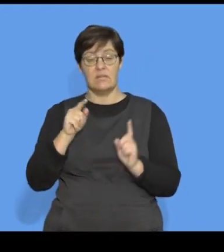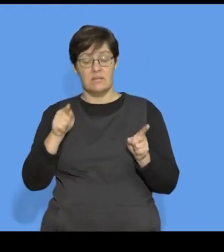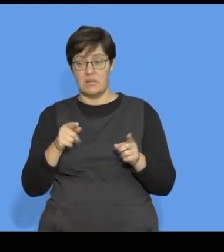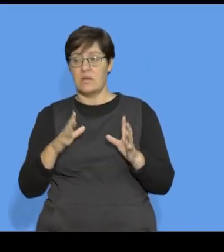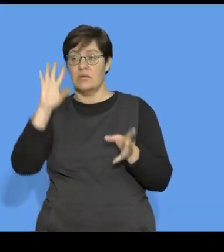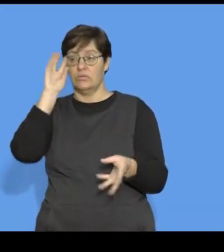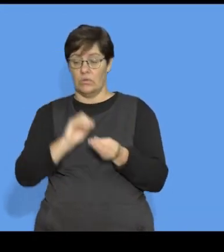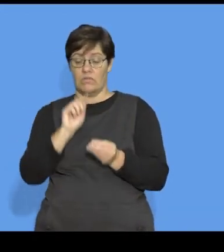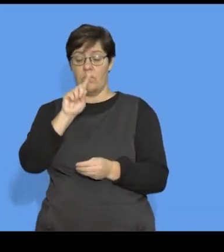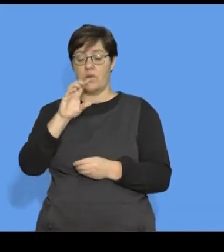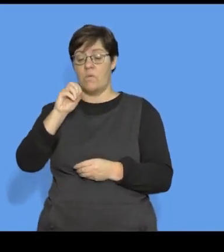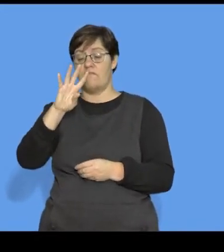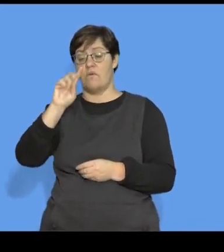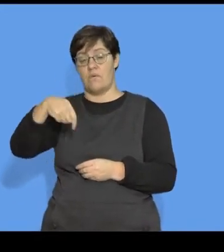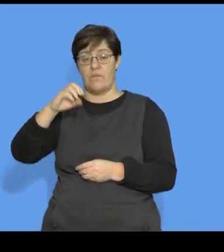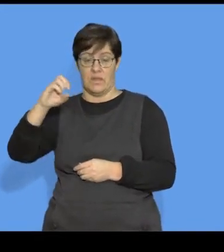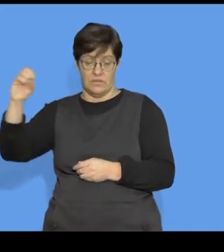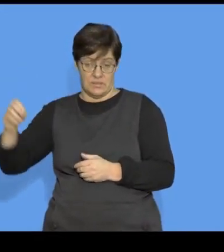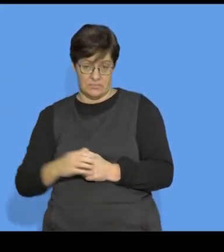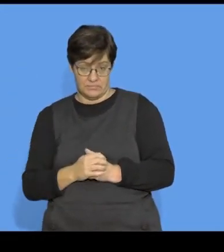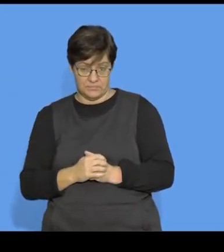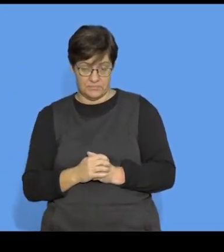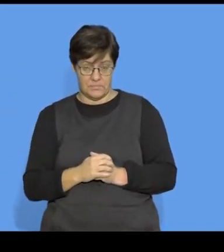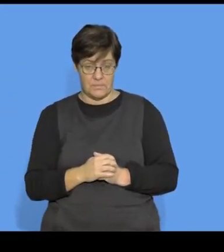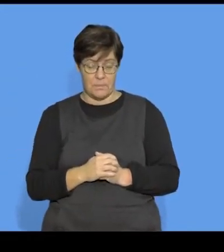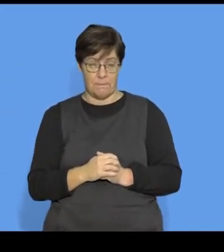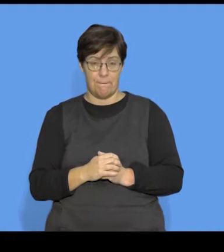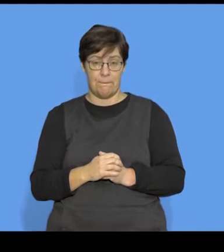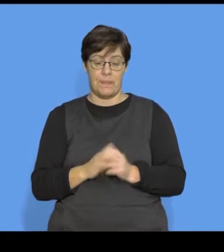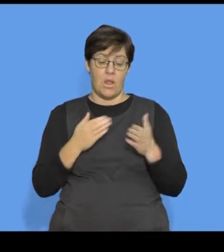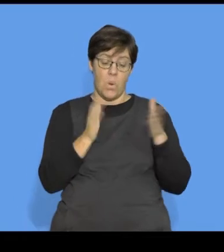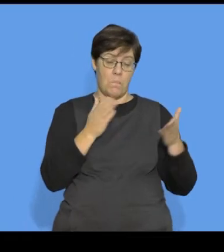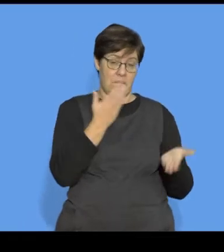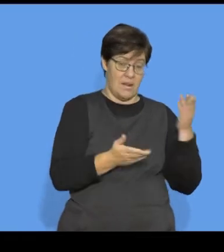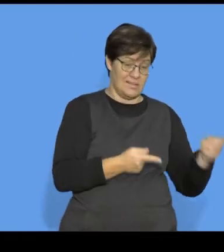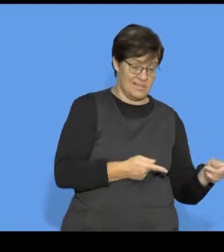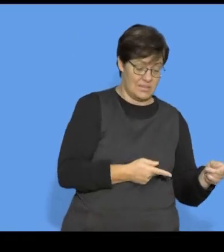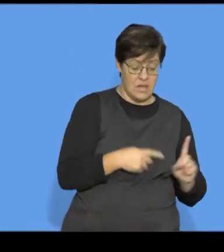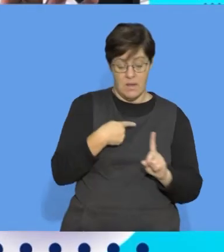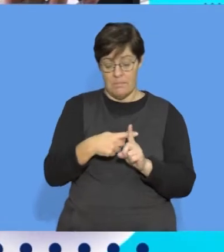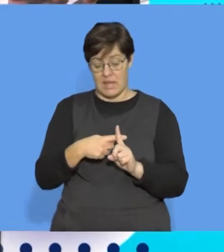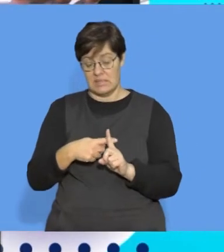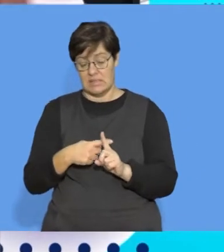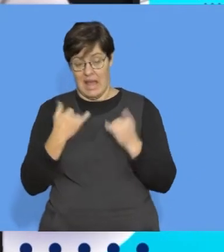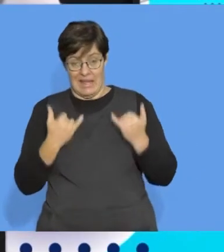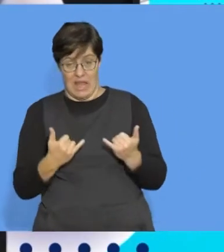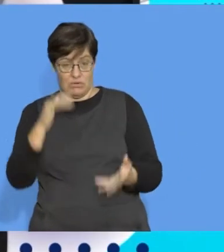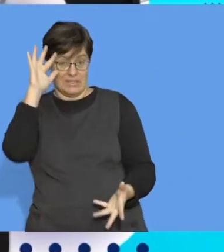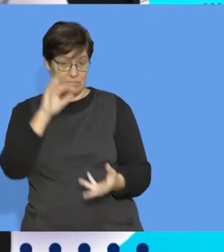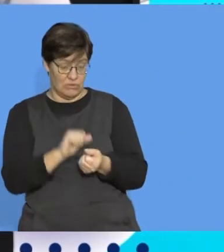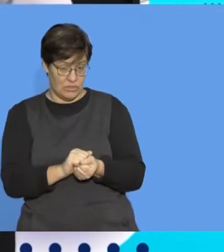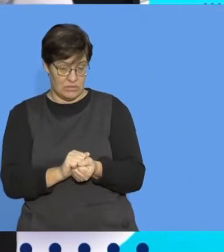total accumulated depreciation of 104,000 Rand. So it's your opening balance plus the